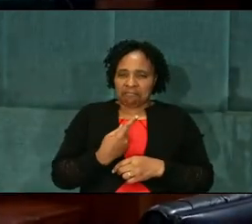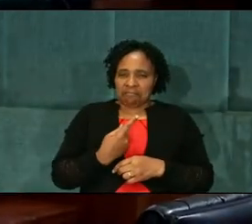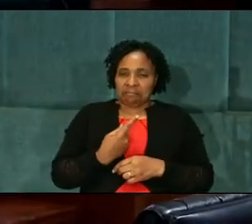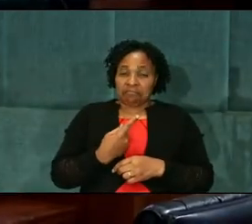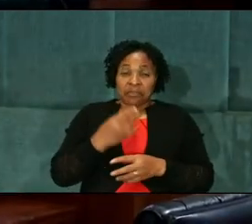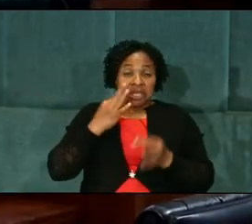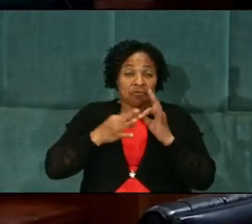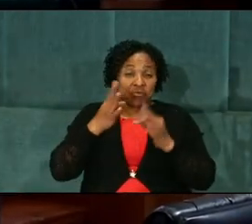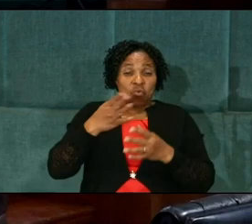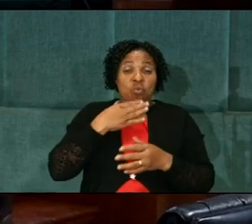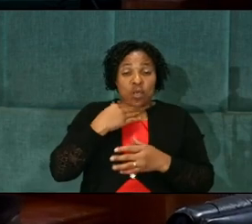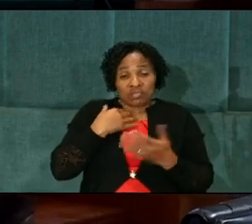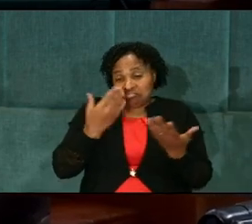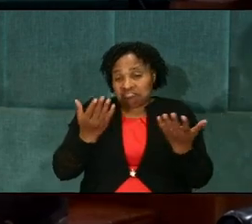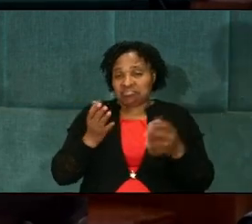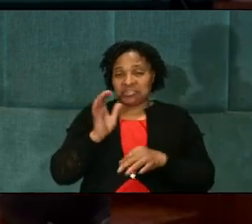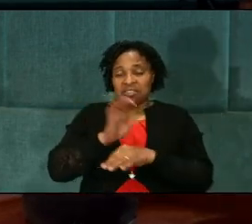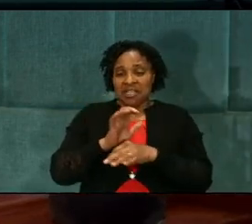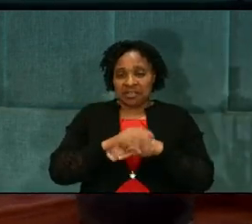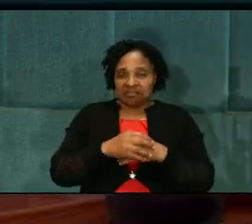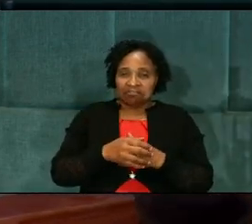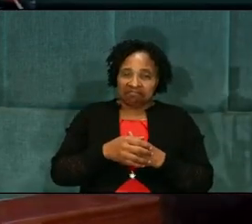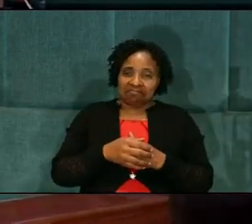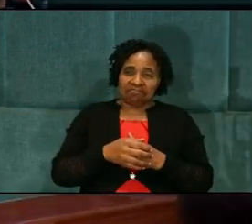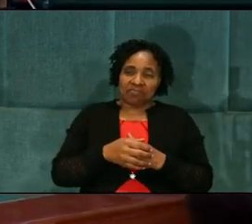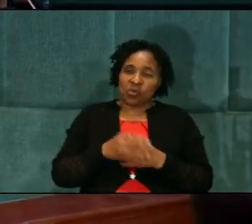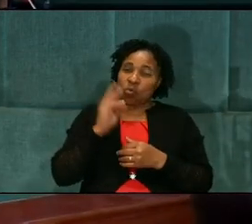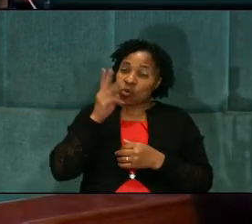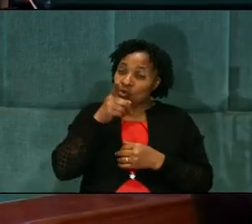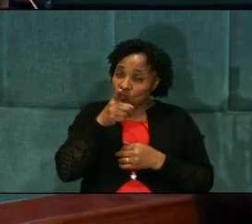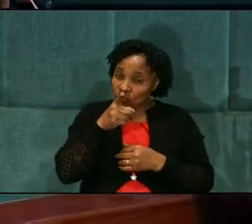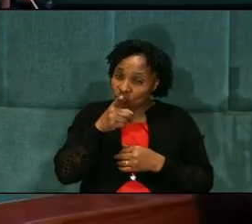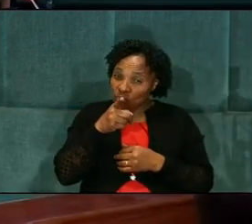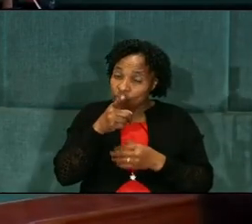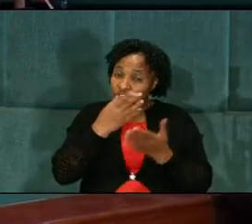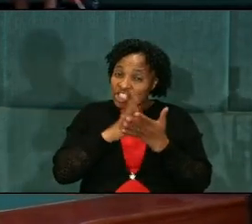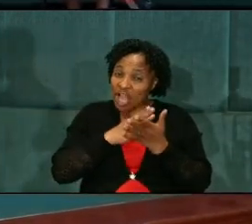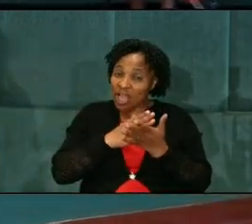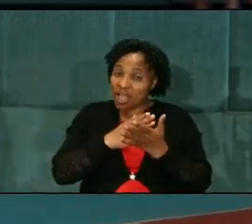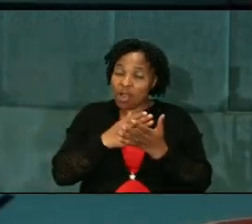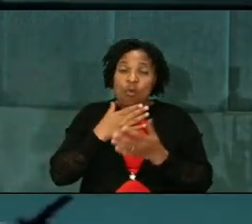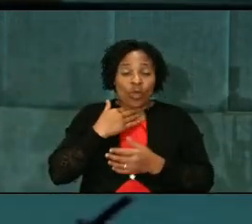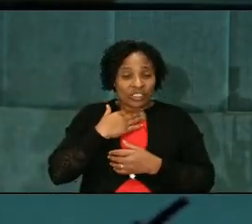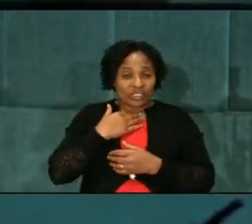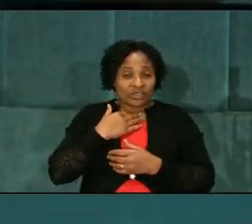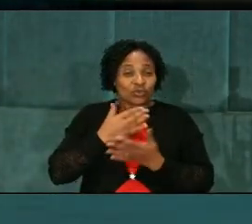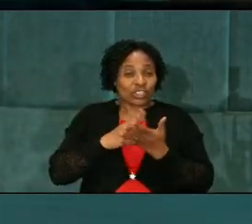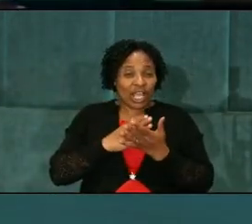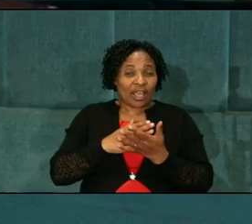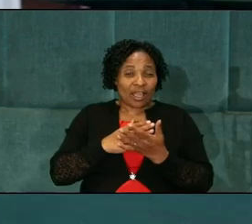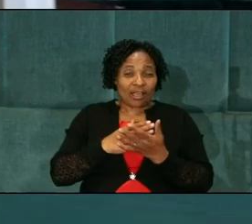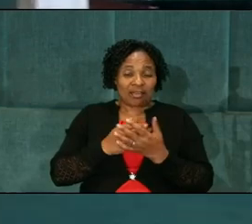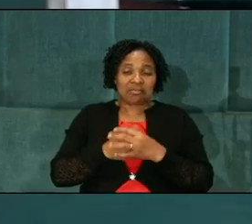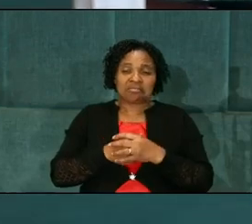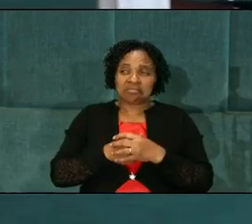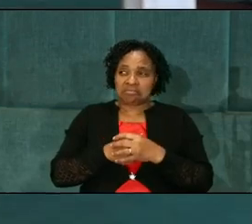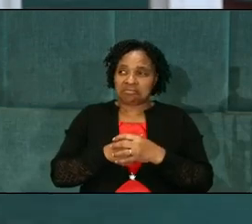If you want, I can share it with you. Would you? I know you'd want to know.